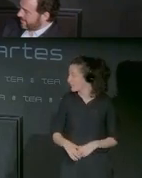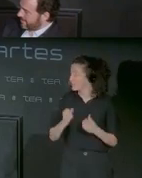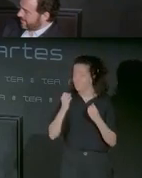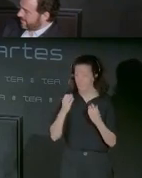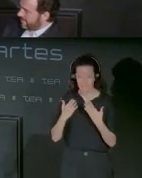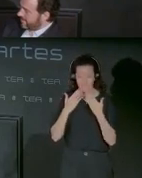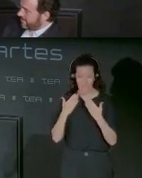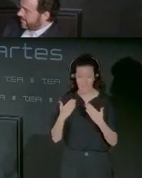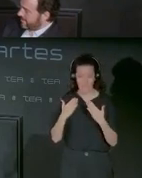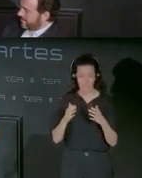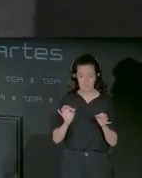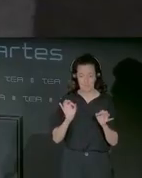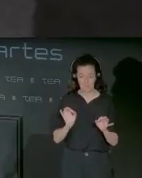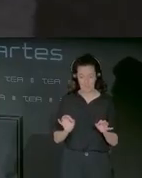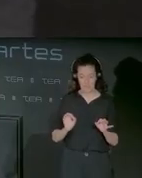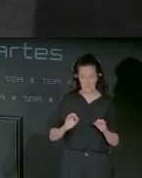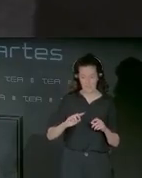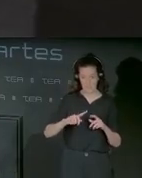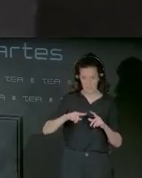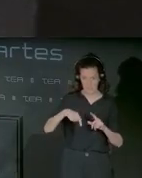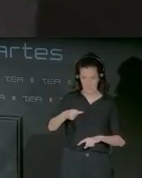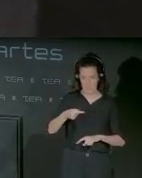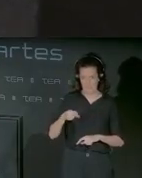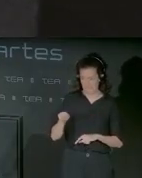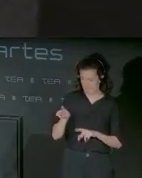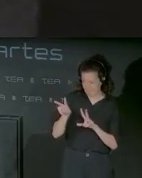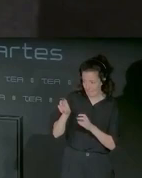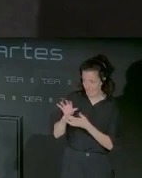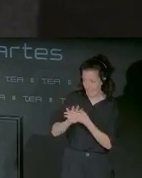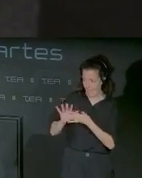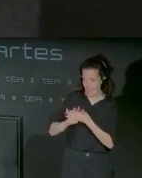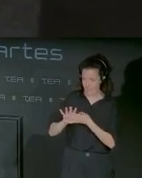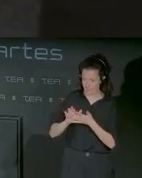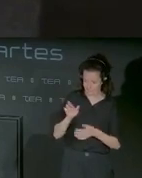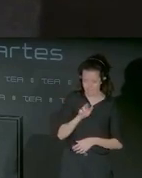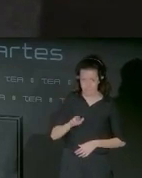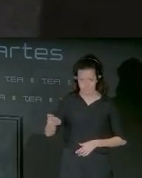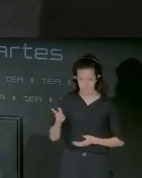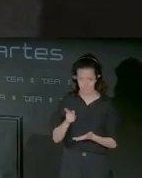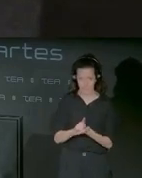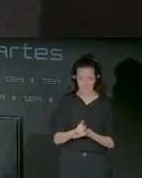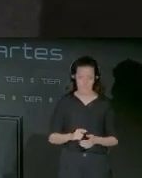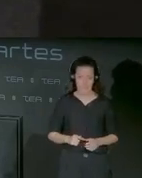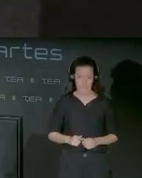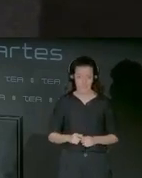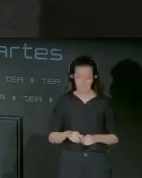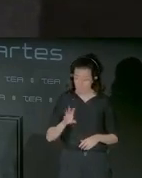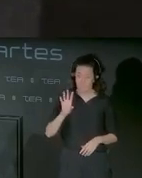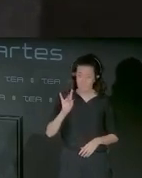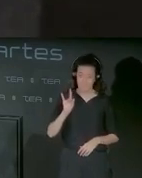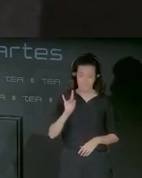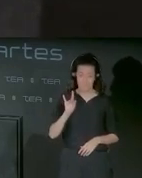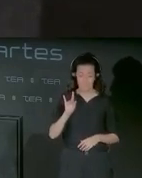think that the fact that games are slipping in between of culture and business